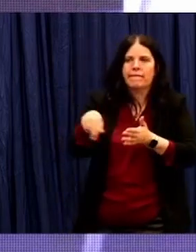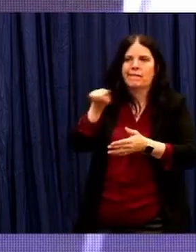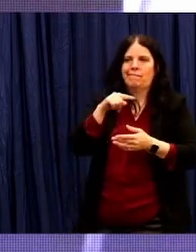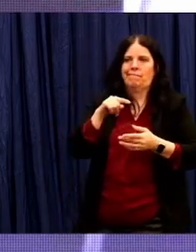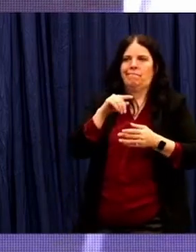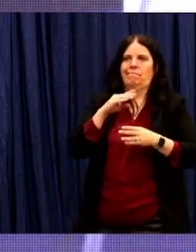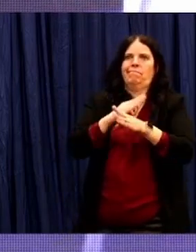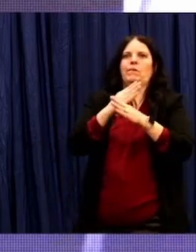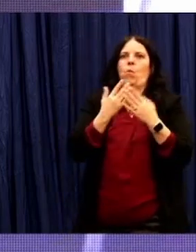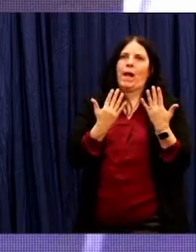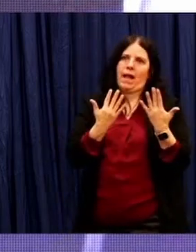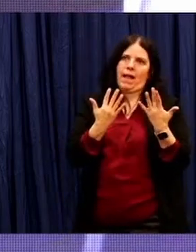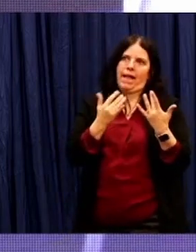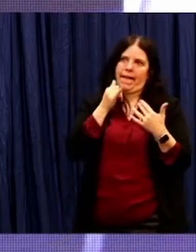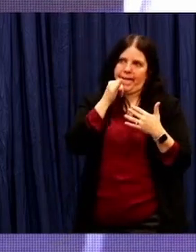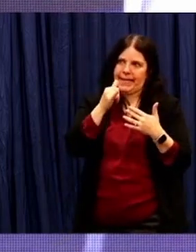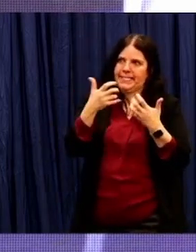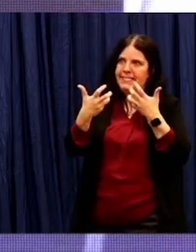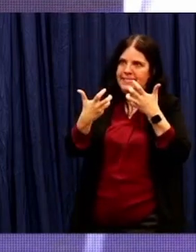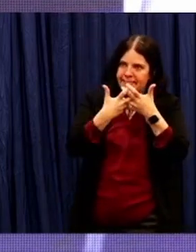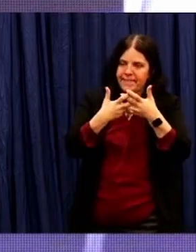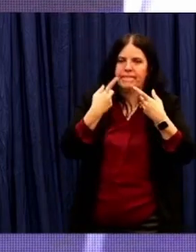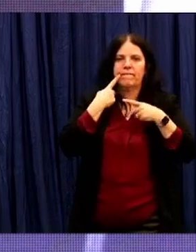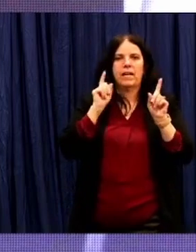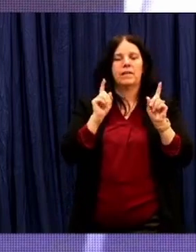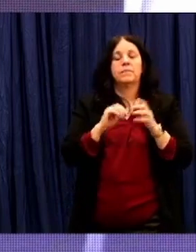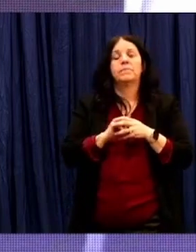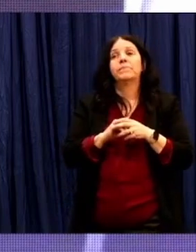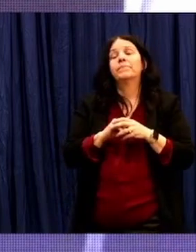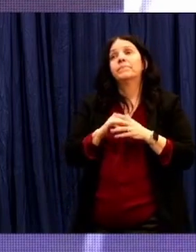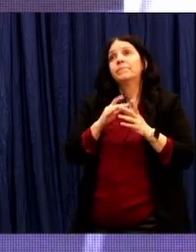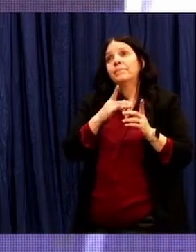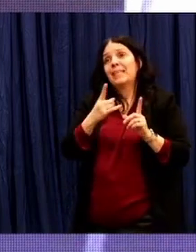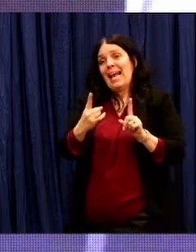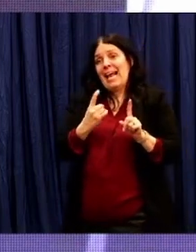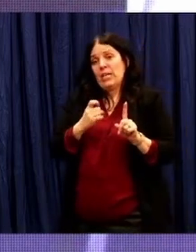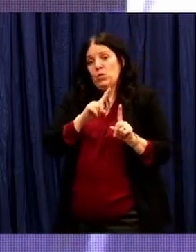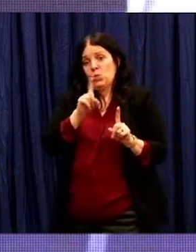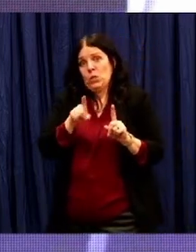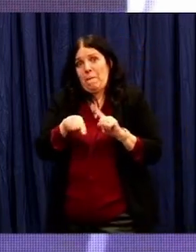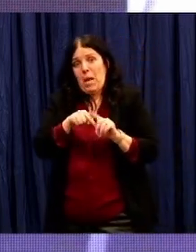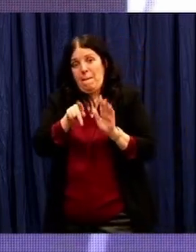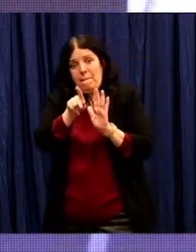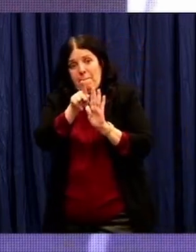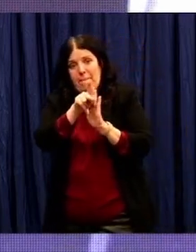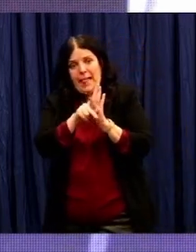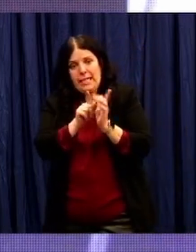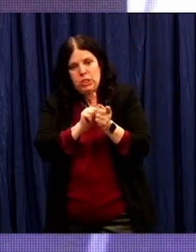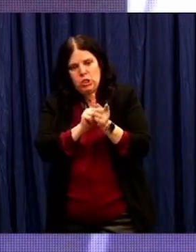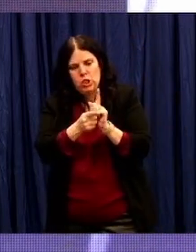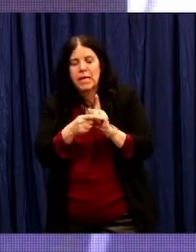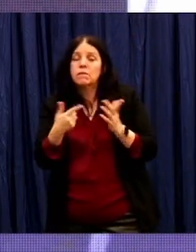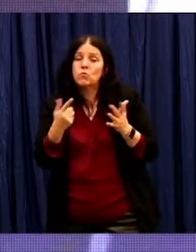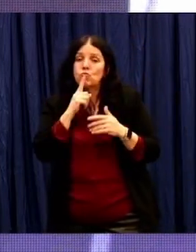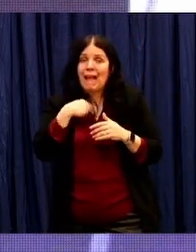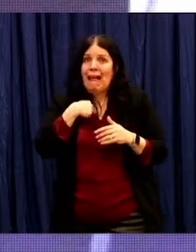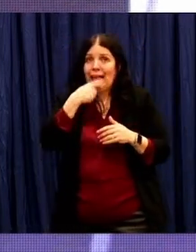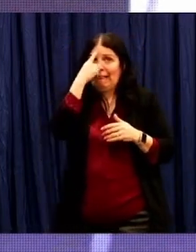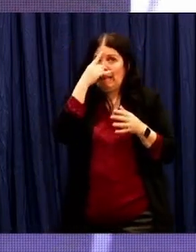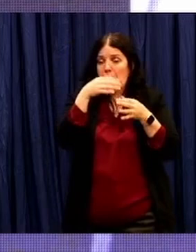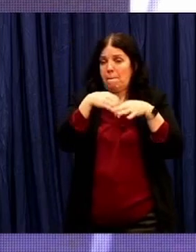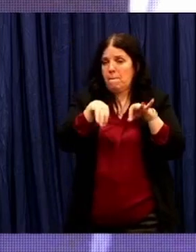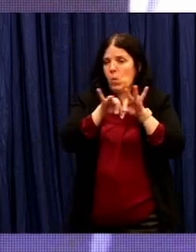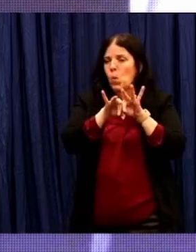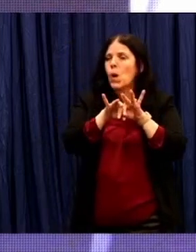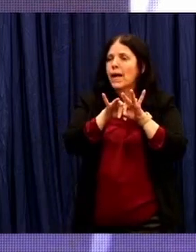In terms of policy shift, I think it's super important to, and just as it was mentioned, to